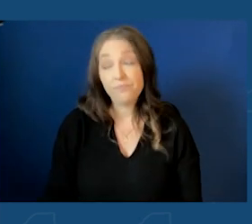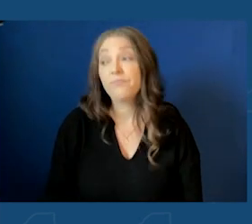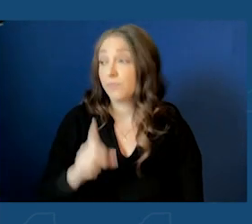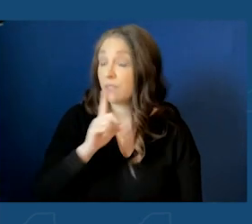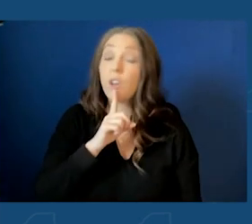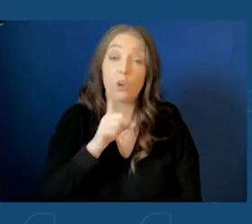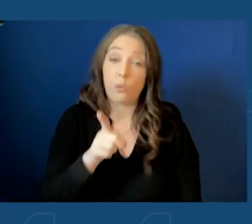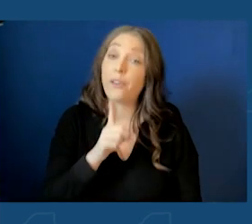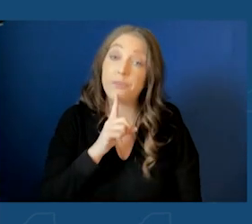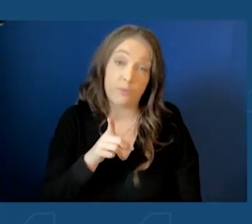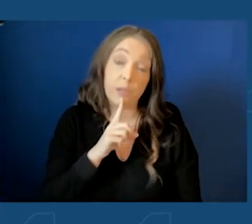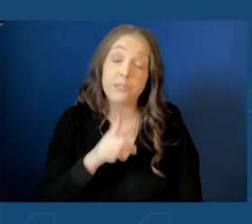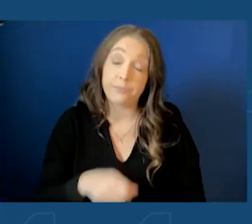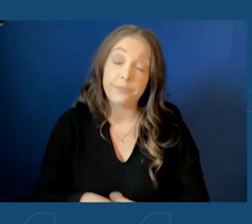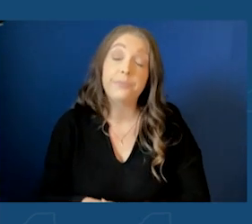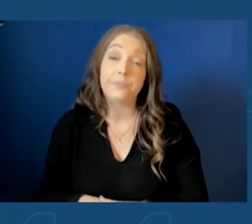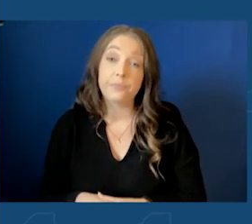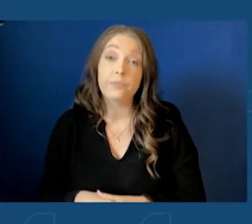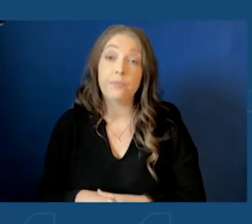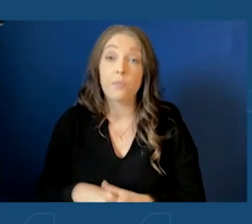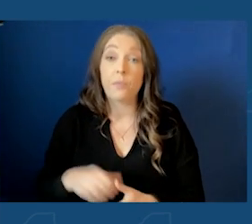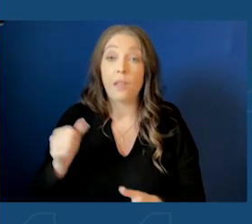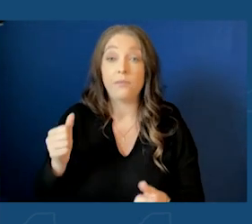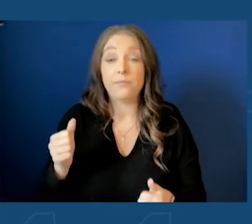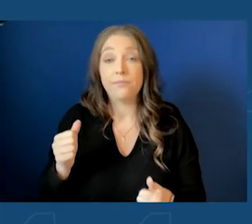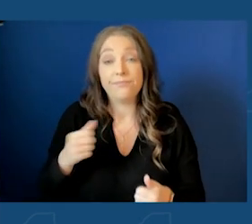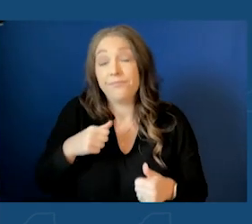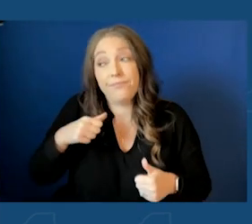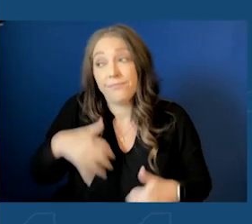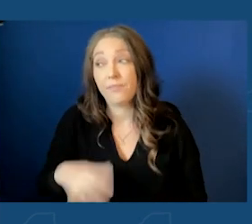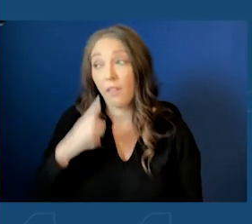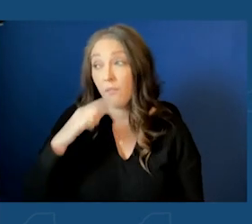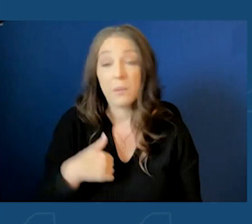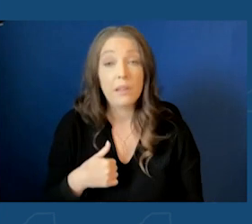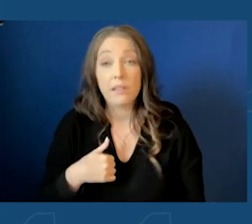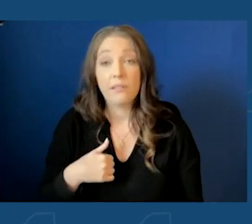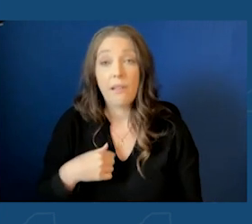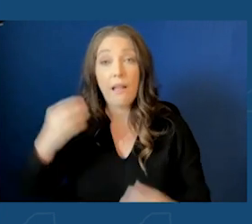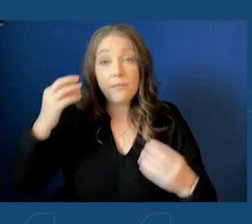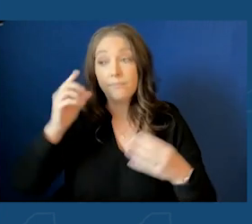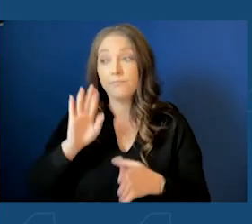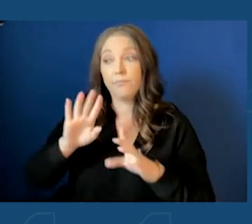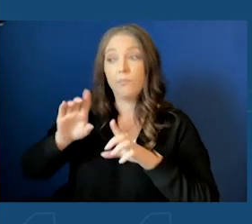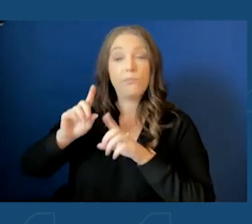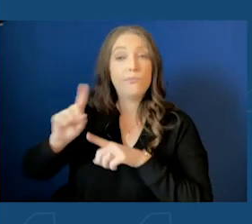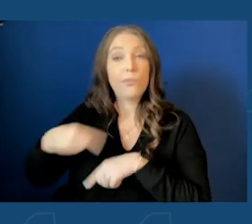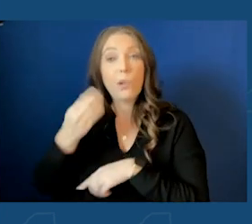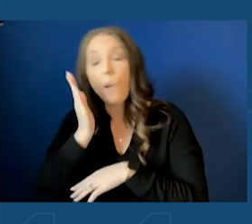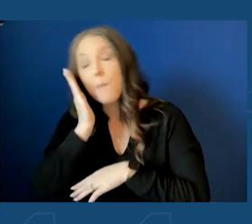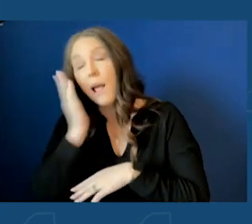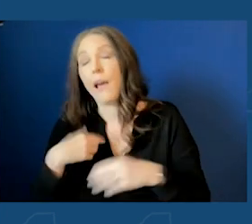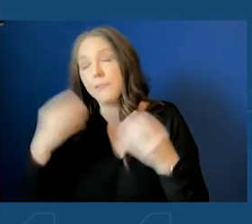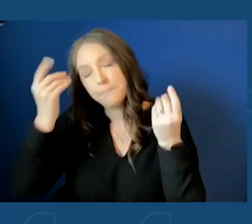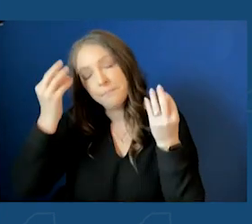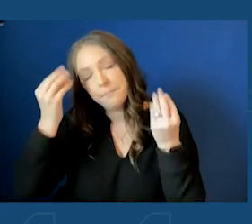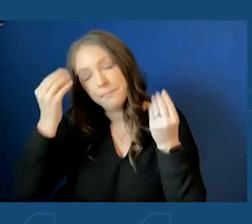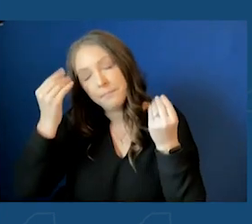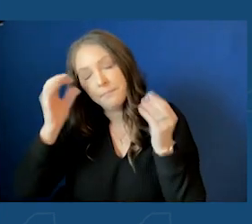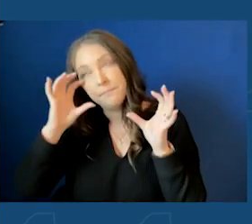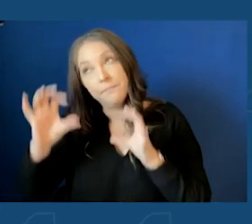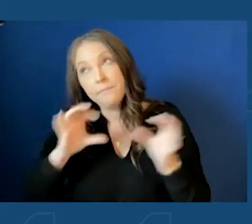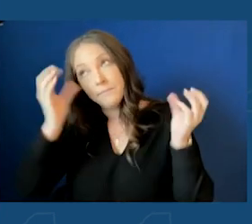what is deeply disturbing to me. It's what I think about when I go to bed at night, is how we can make the people in this city, in this